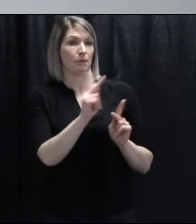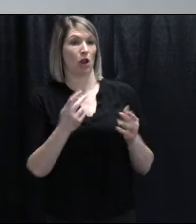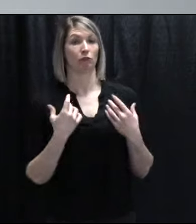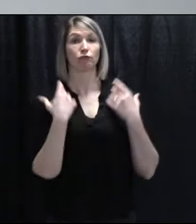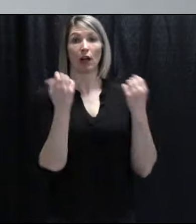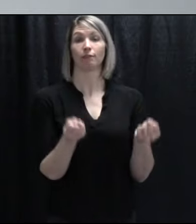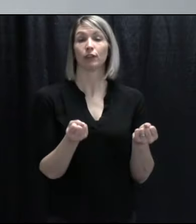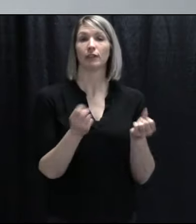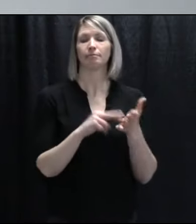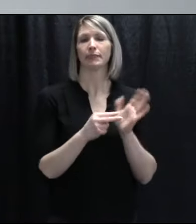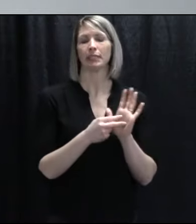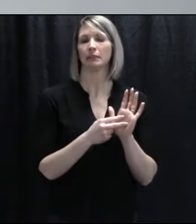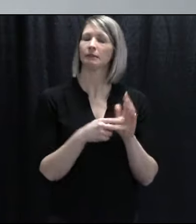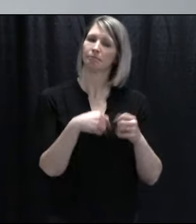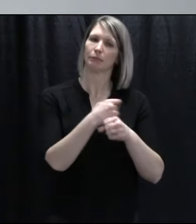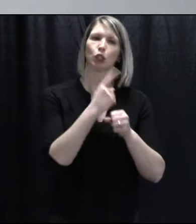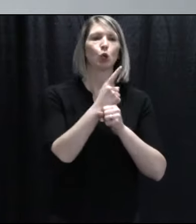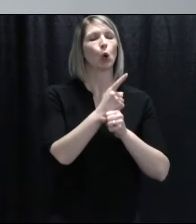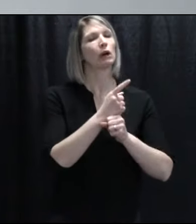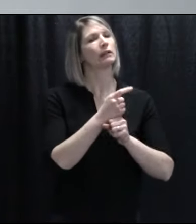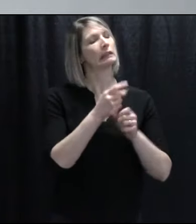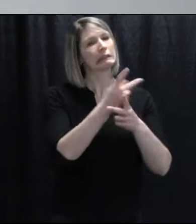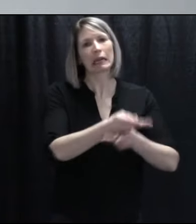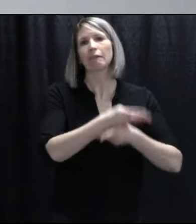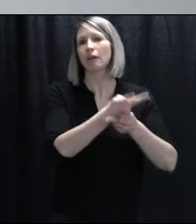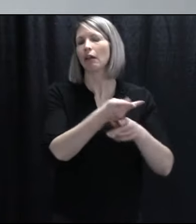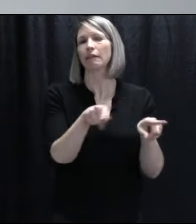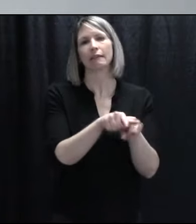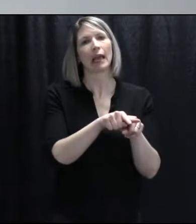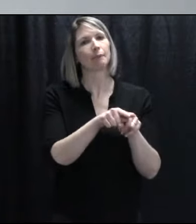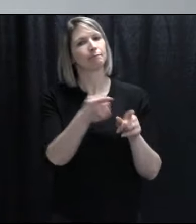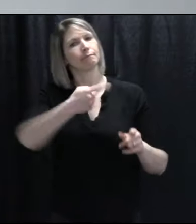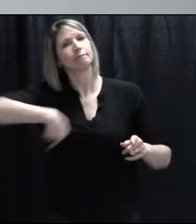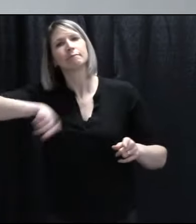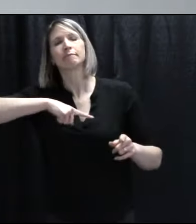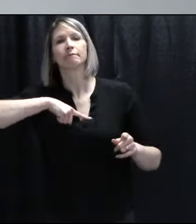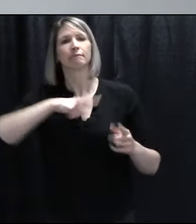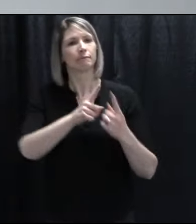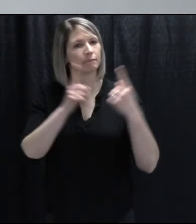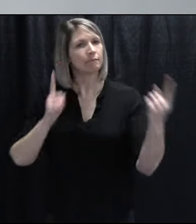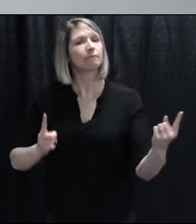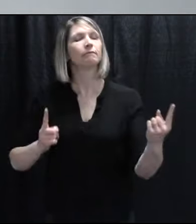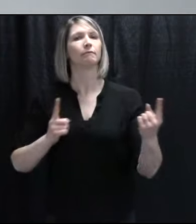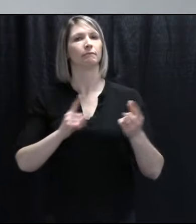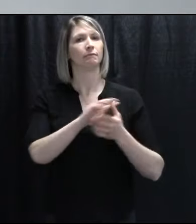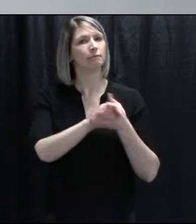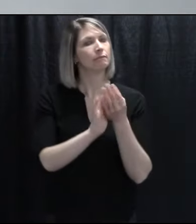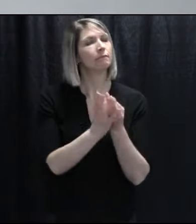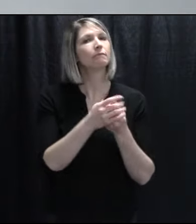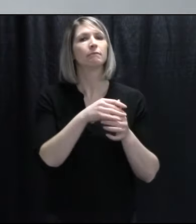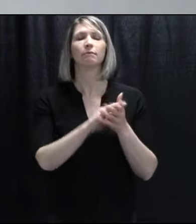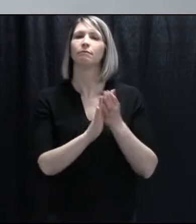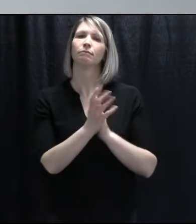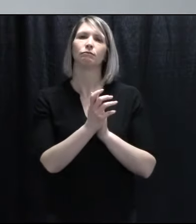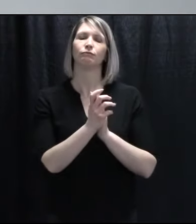cautions that we're telling everybody else with regard to hand hygiene and making sure you're socially distanced and all of those